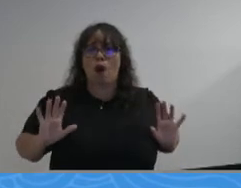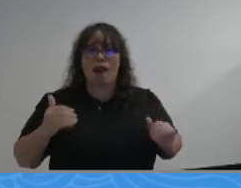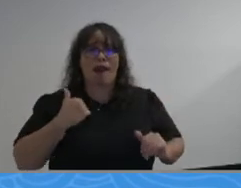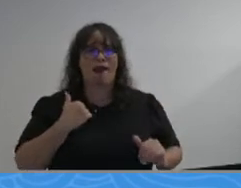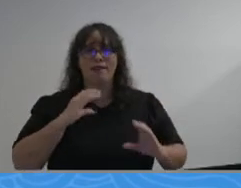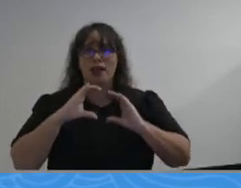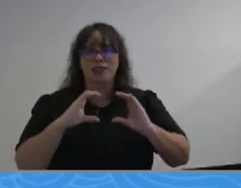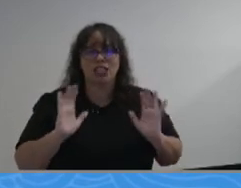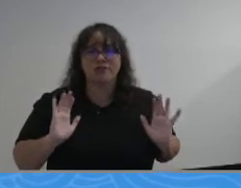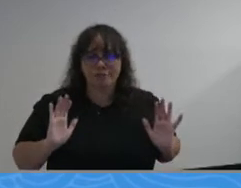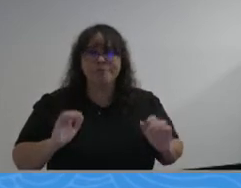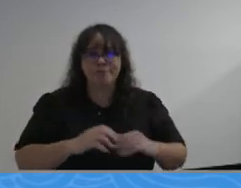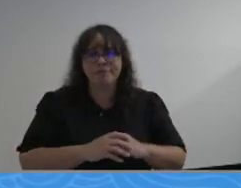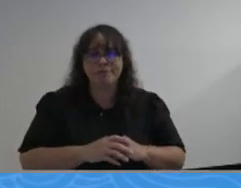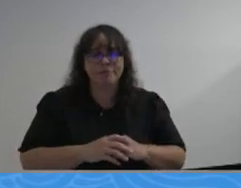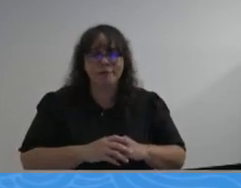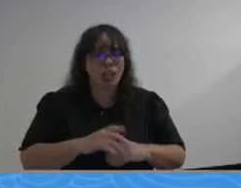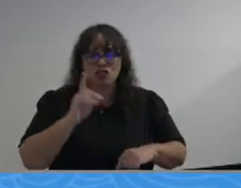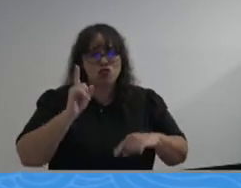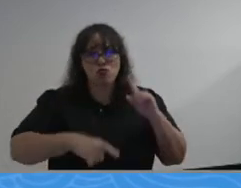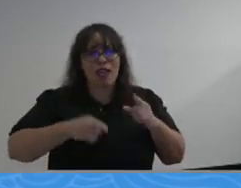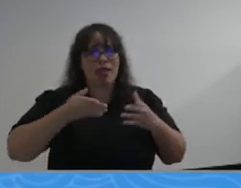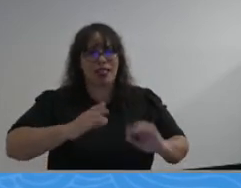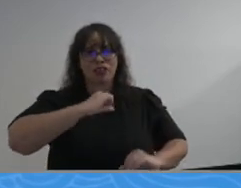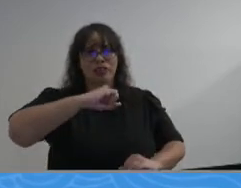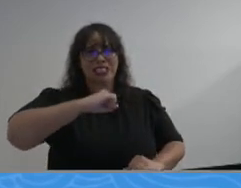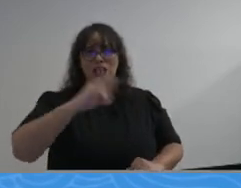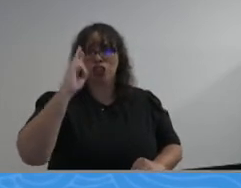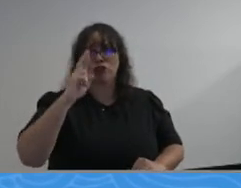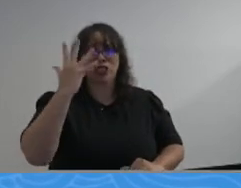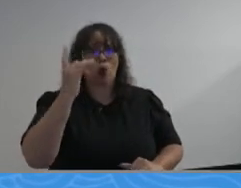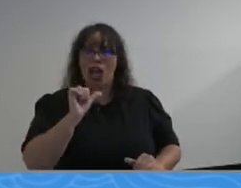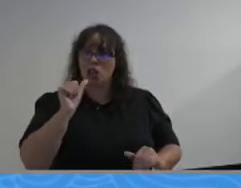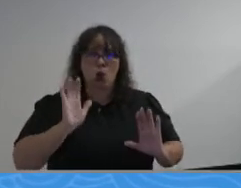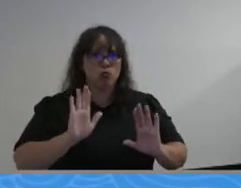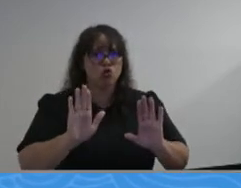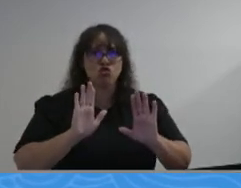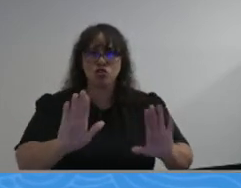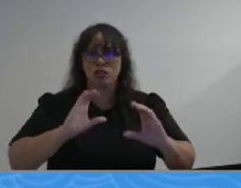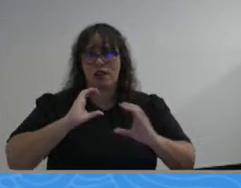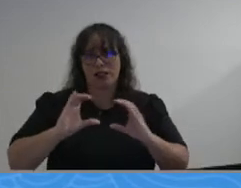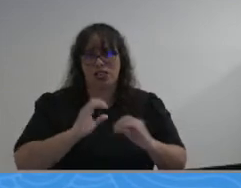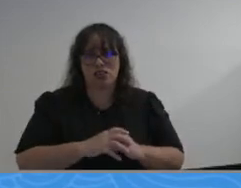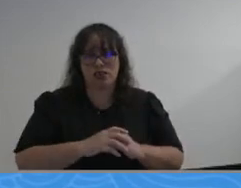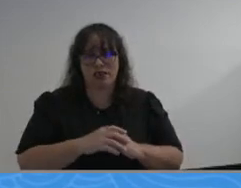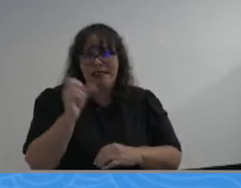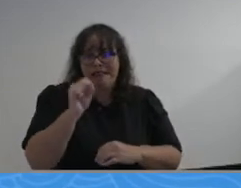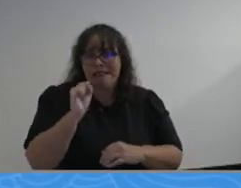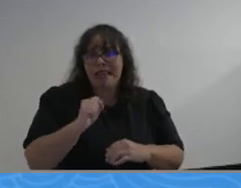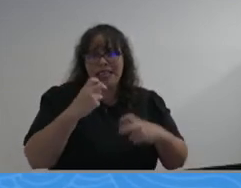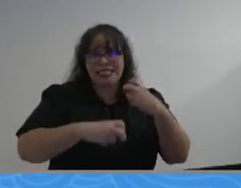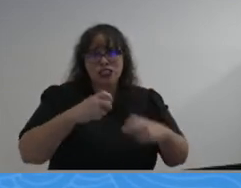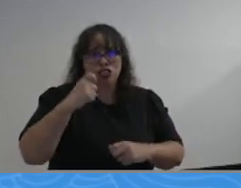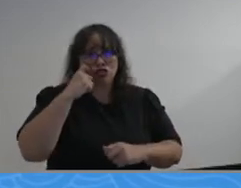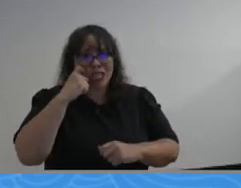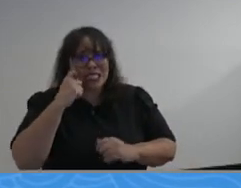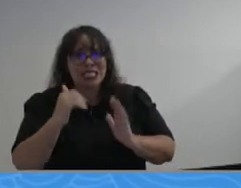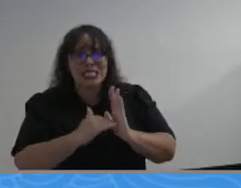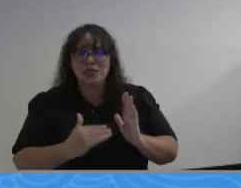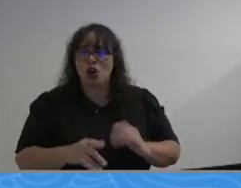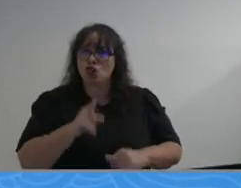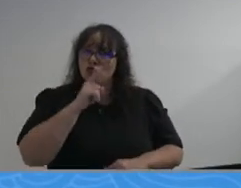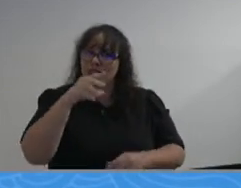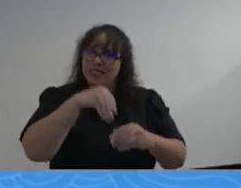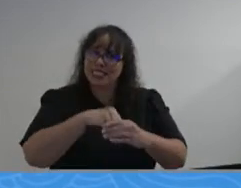these conversations. And you cannot let that resistance be the reason why you don't push forward to have these conversations. Because, yes, issues of racism are real in our